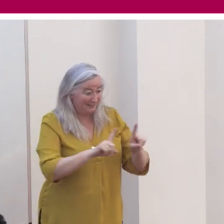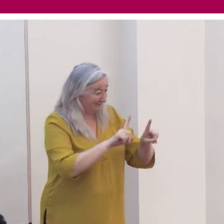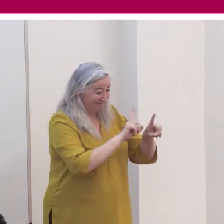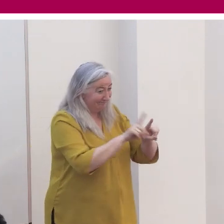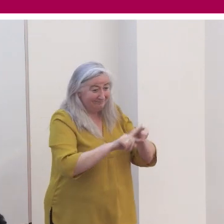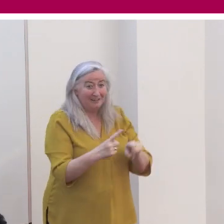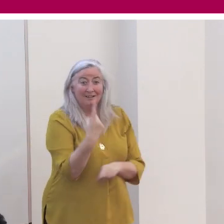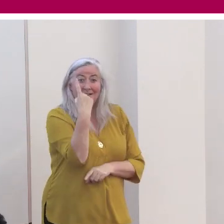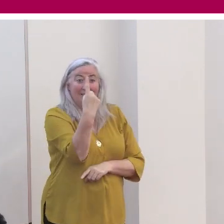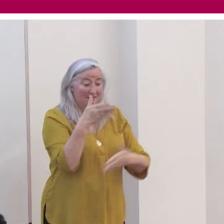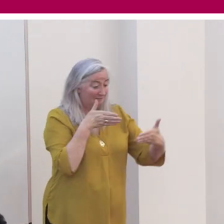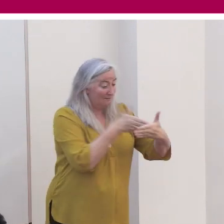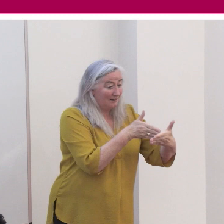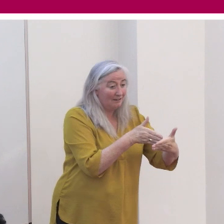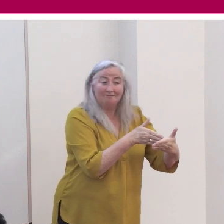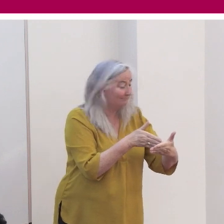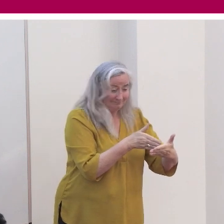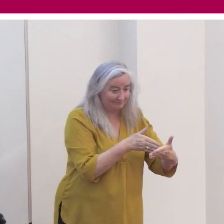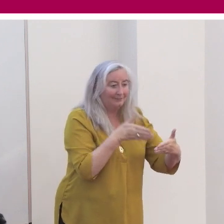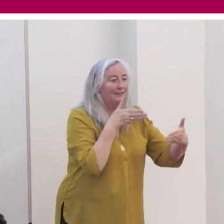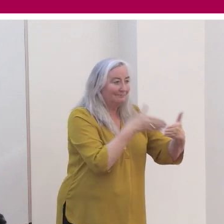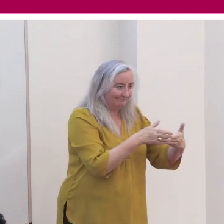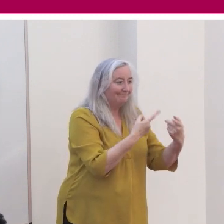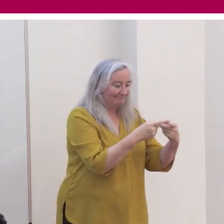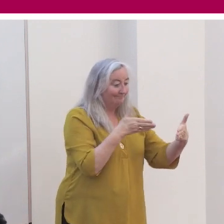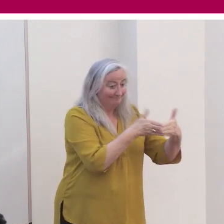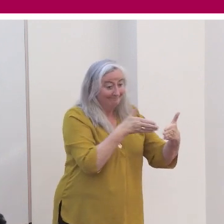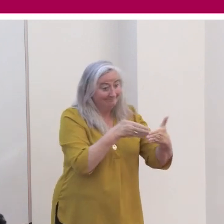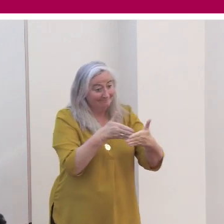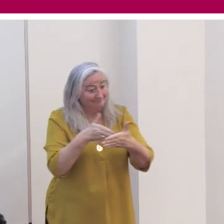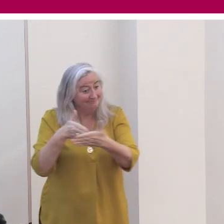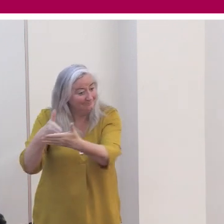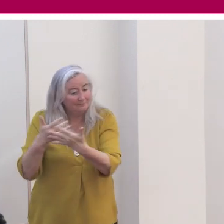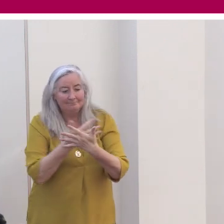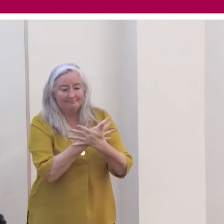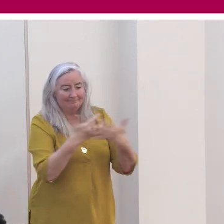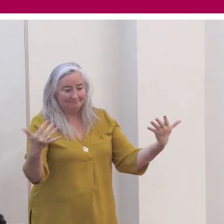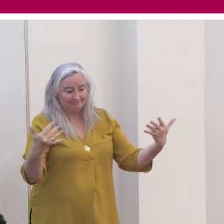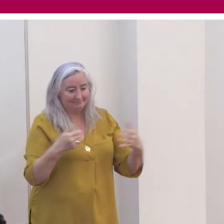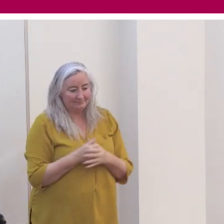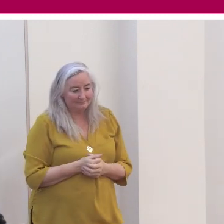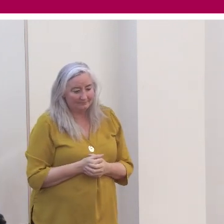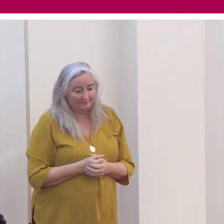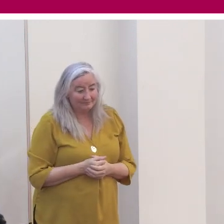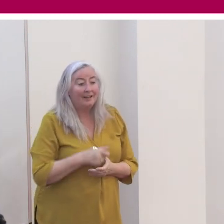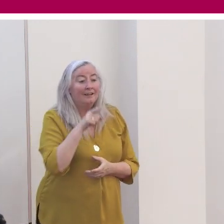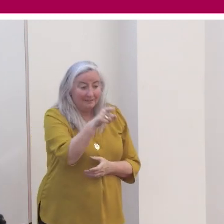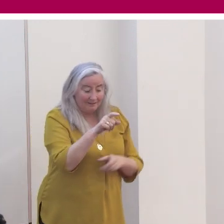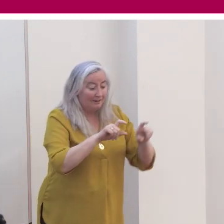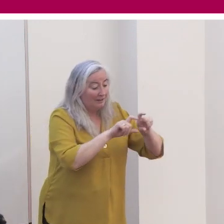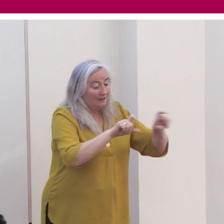allow women to make decisions about their case. This is written in Article 12.